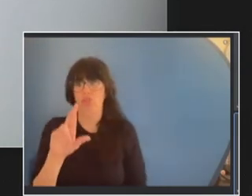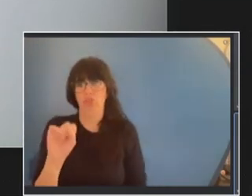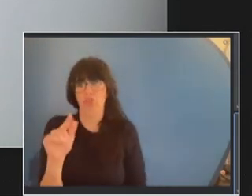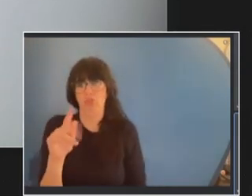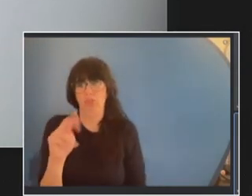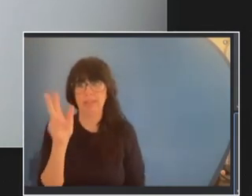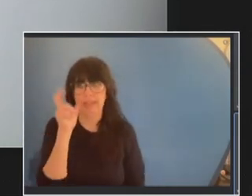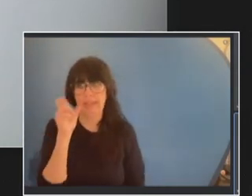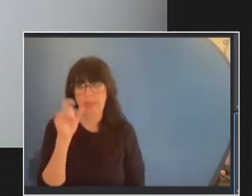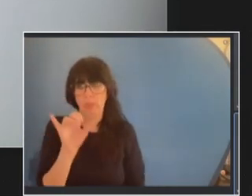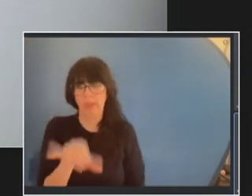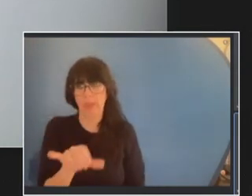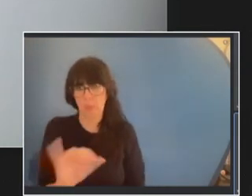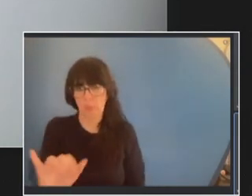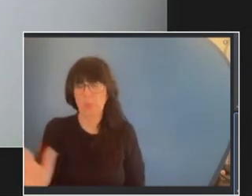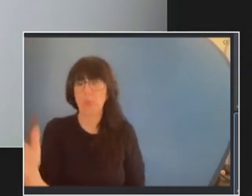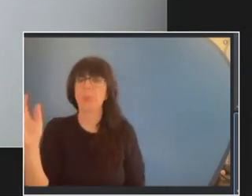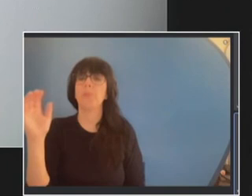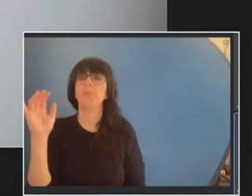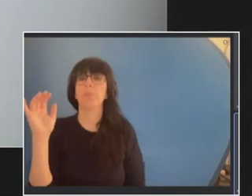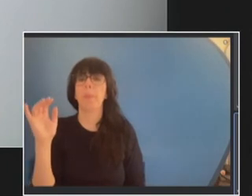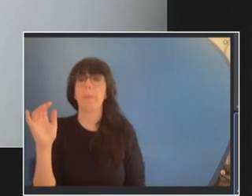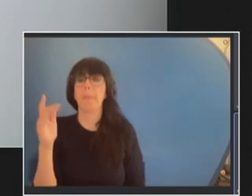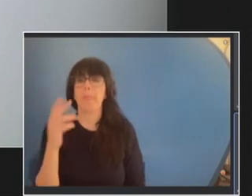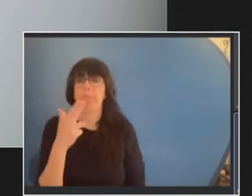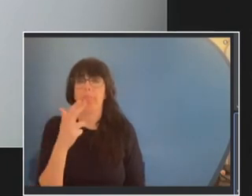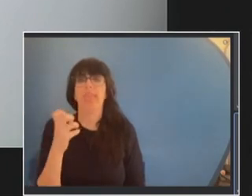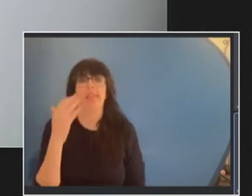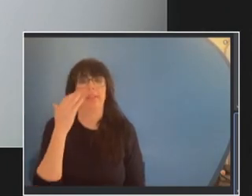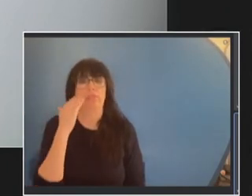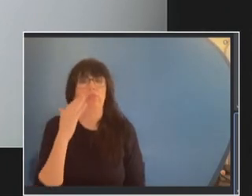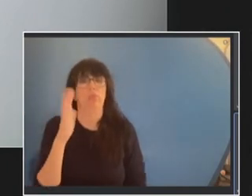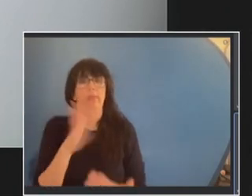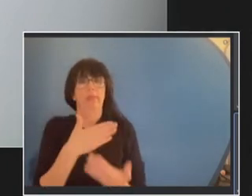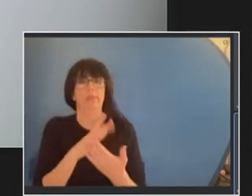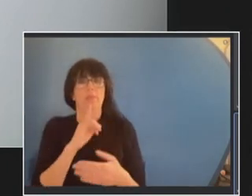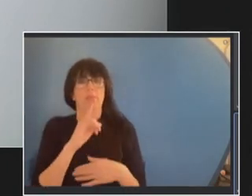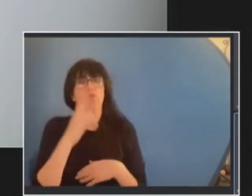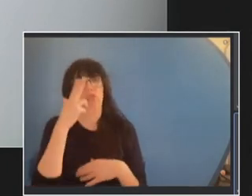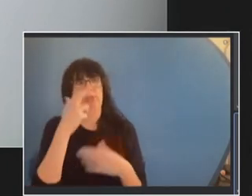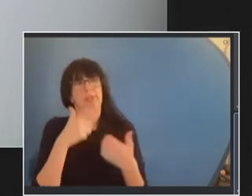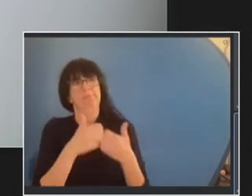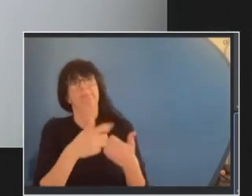her contemporary. And so I'm sure he knew that song.